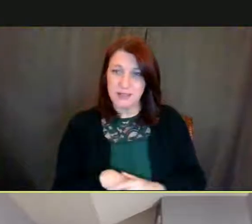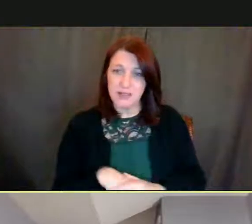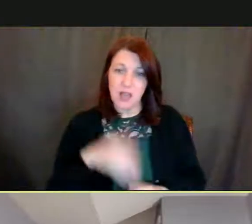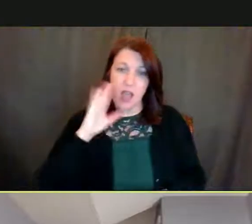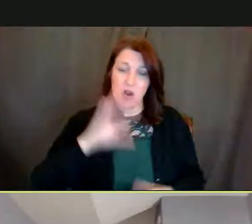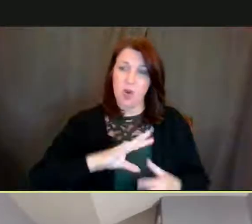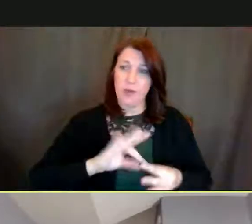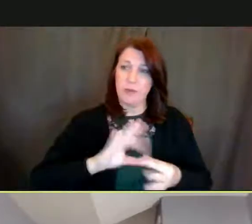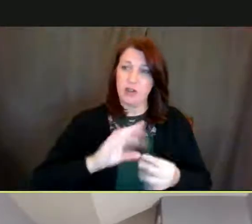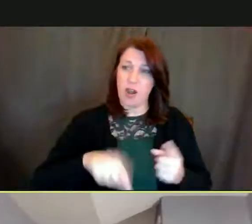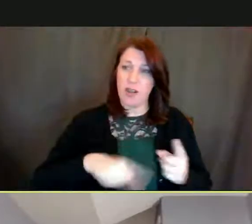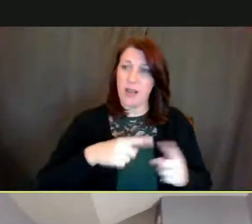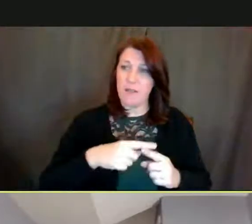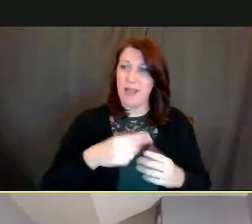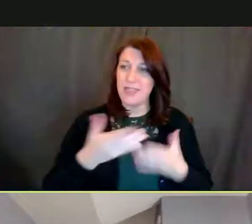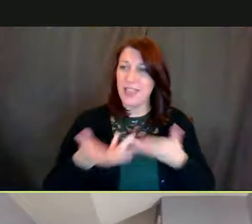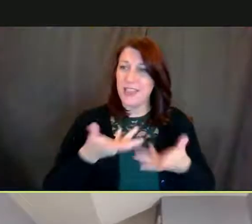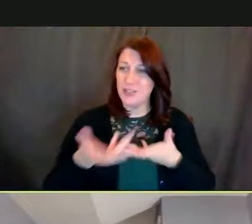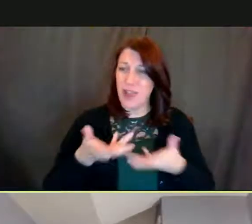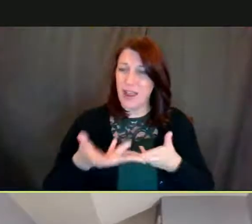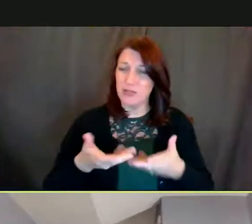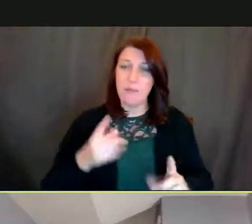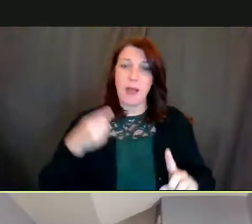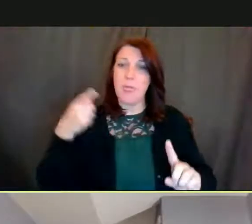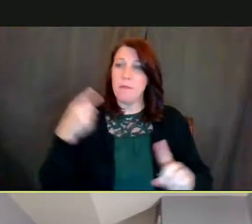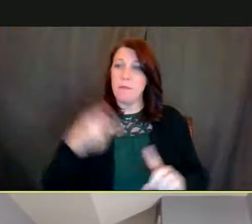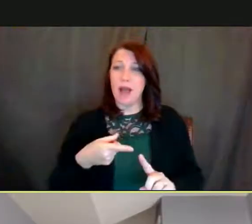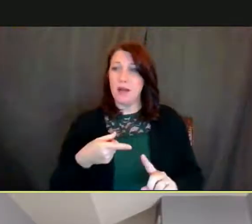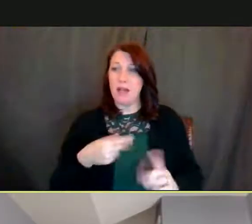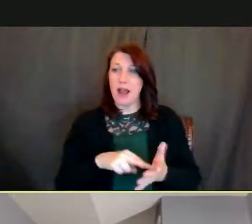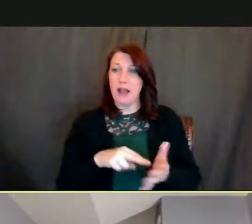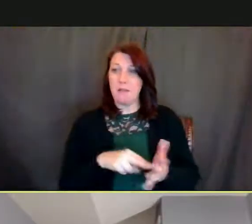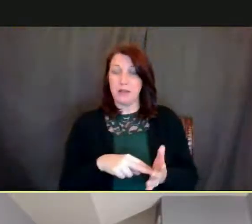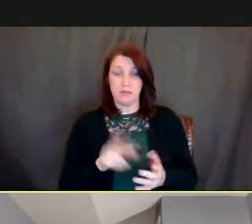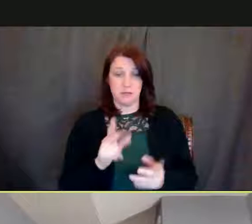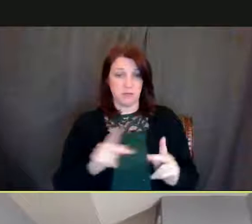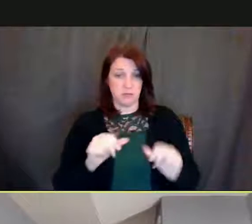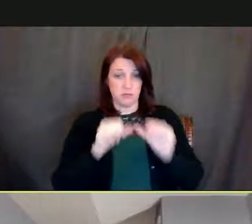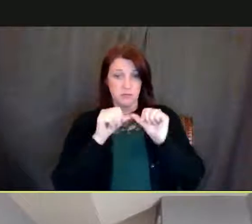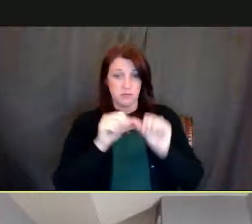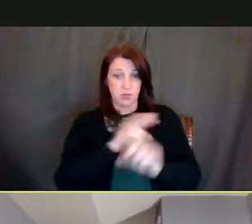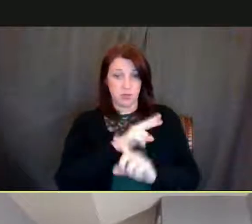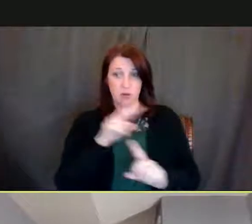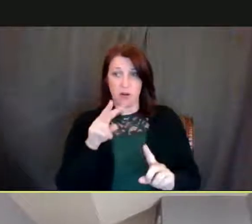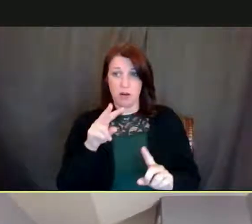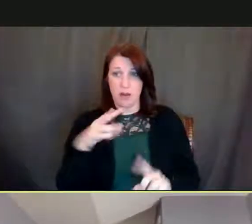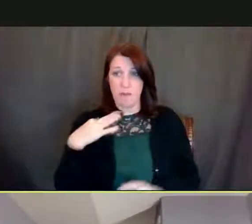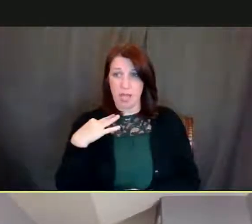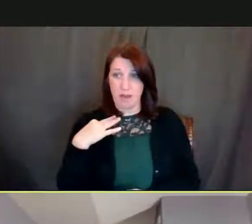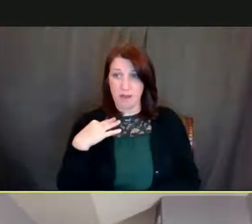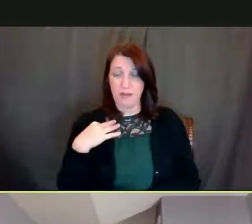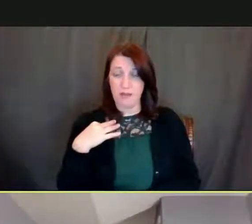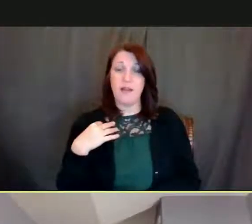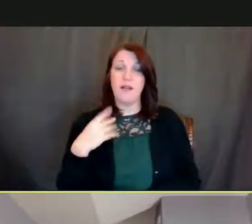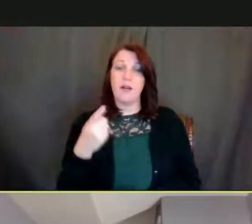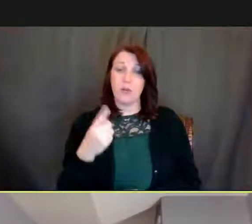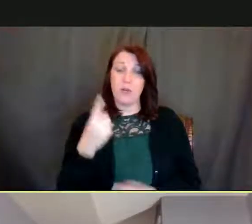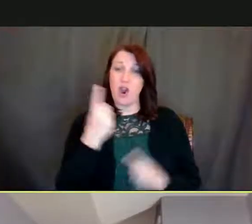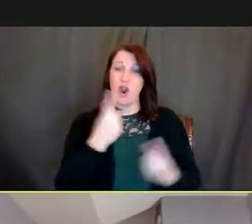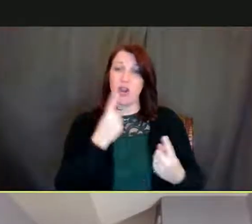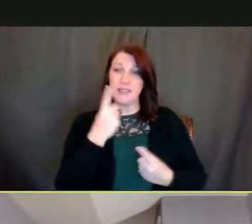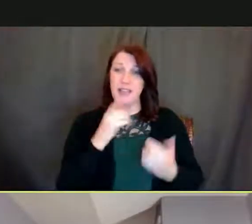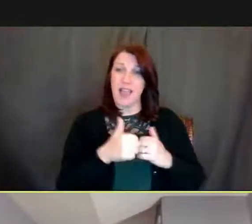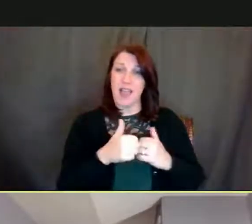that interaction, and the sort of bottom line to it has been that they will continue to apply, but certainly we are considering how